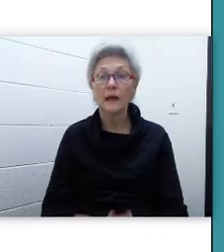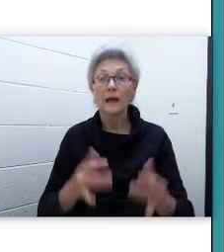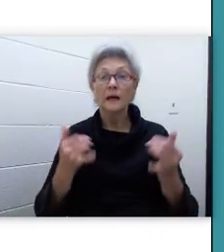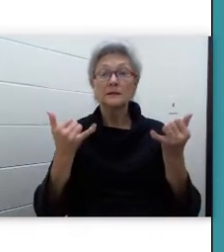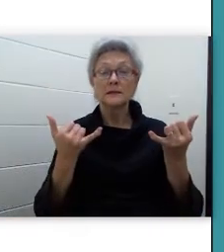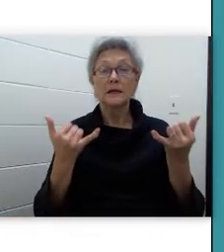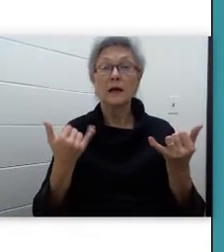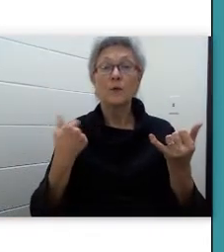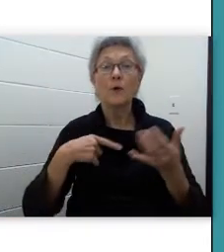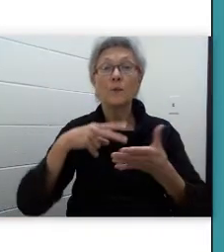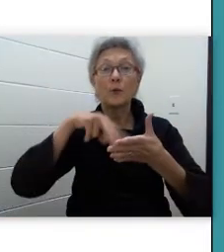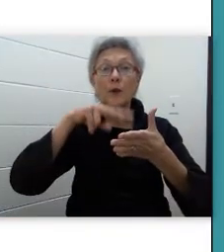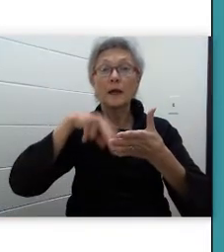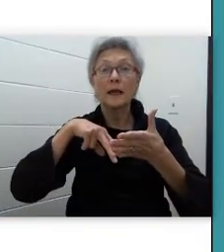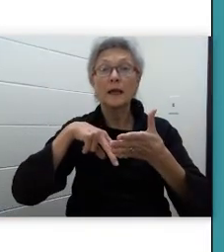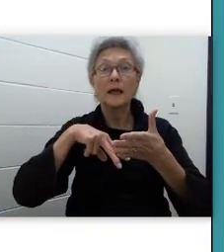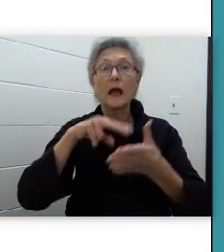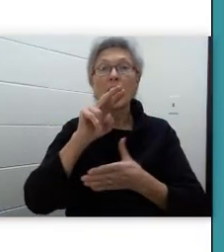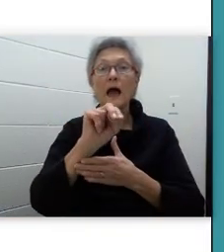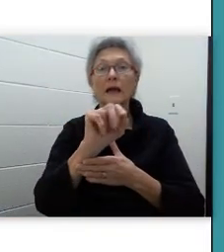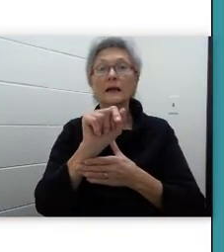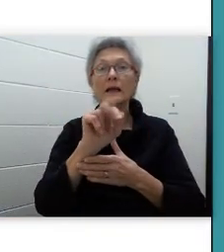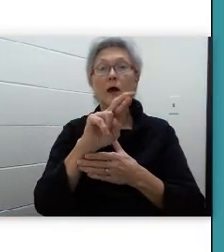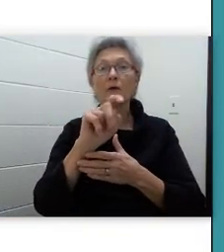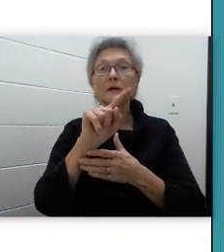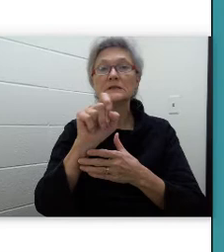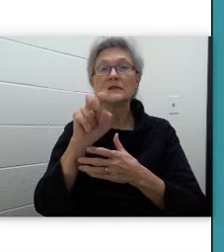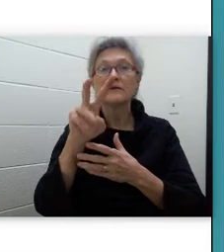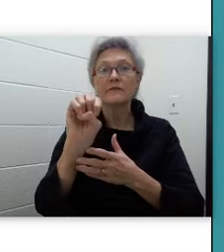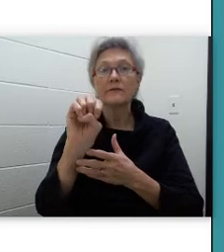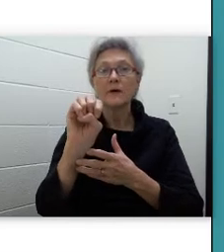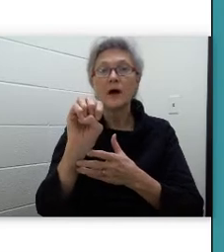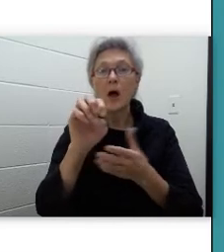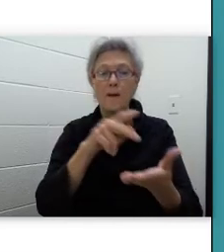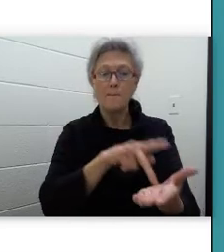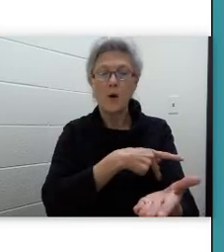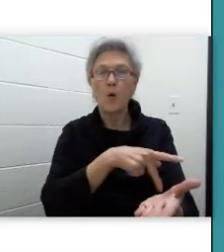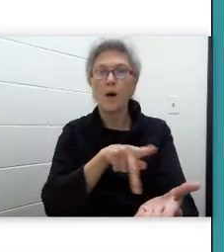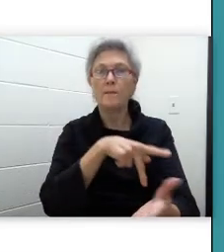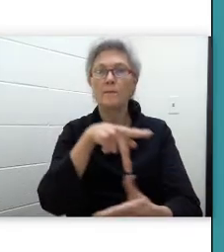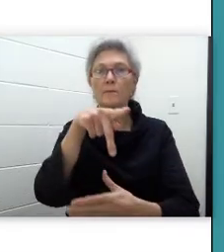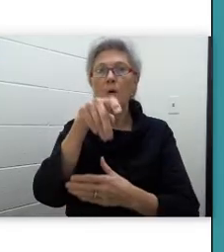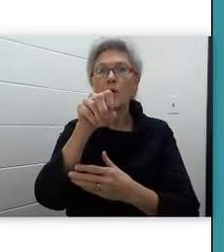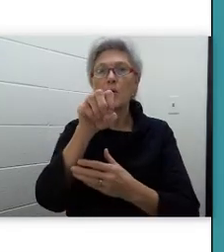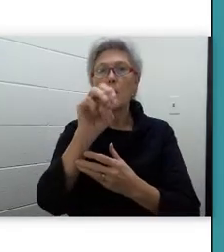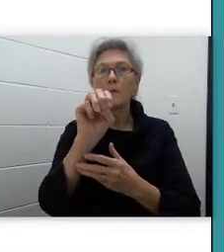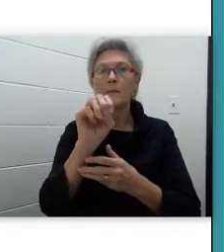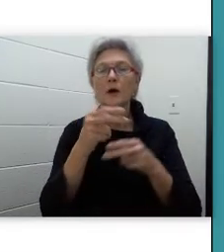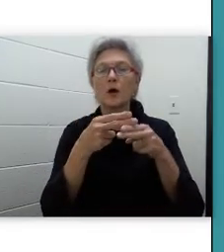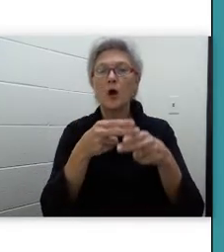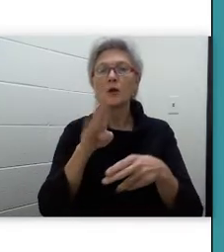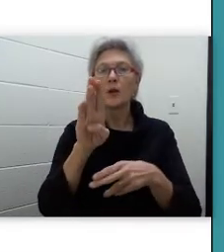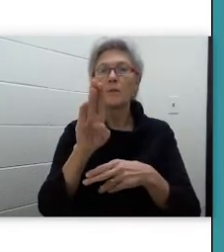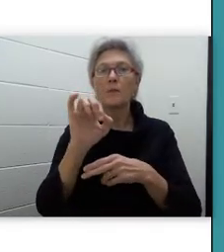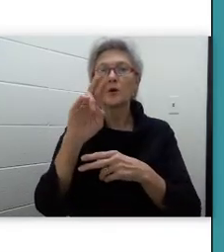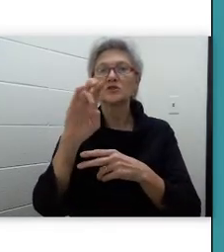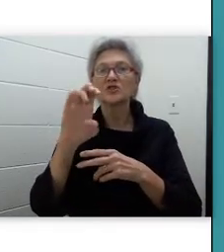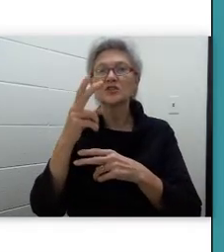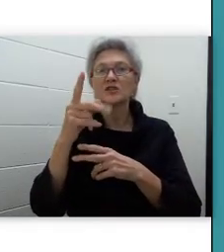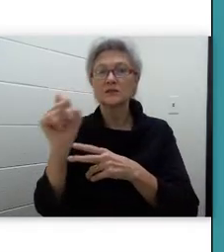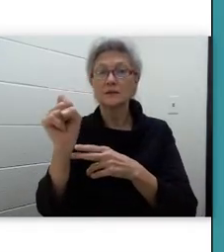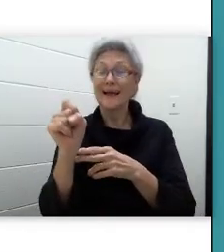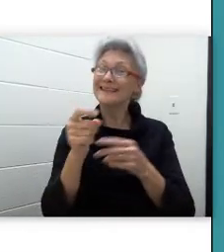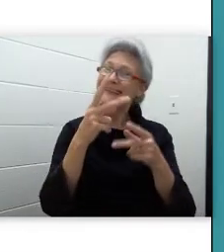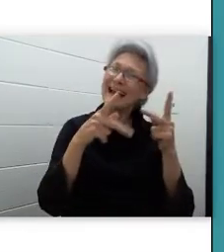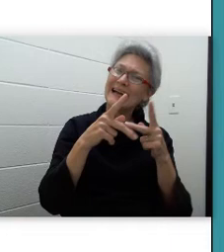Today, we will be reading a narrative poem called Birches. A birch is a type of tree that you can take a look at the